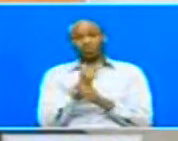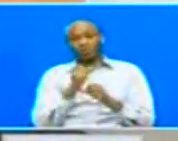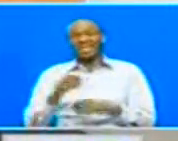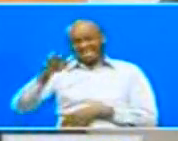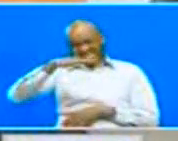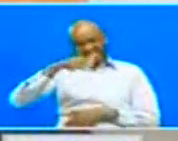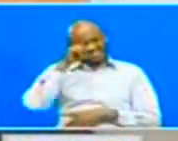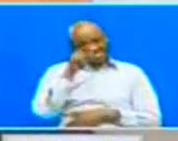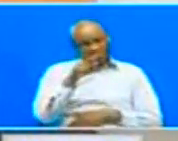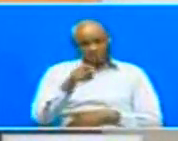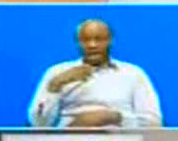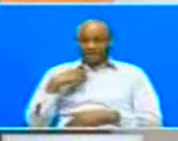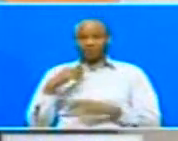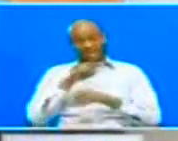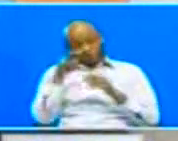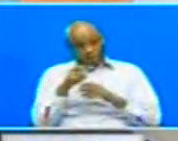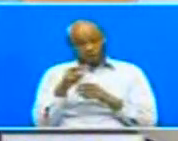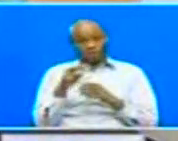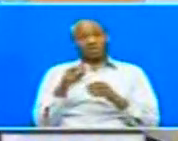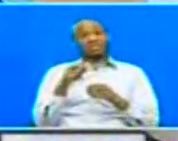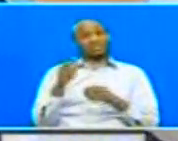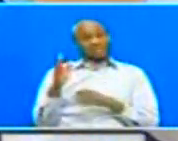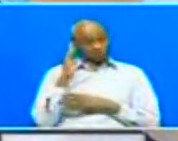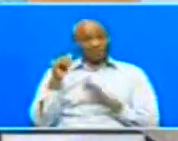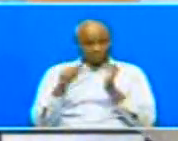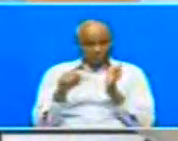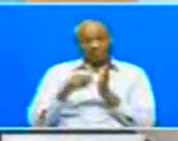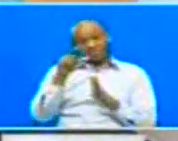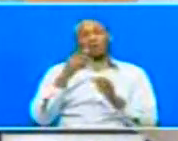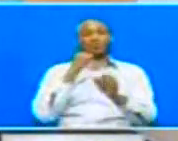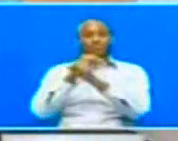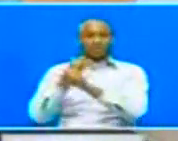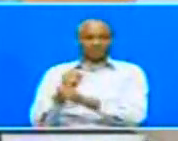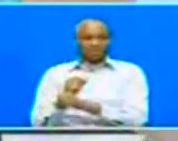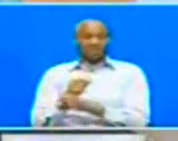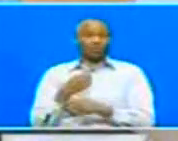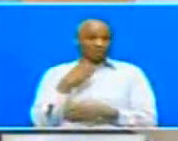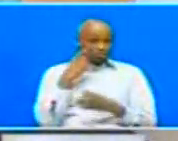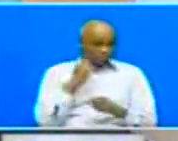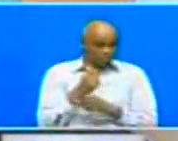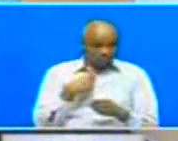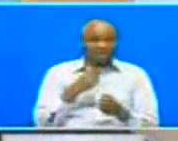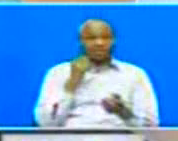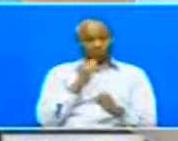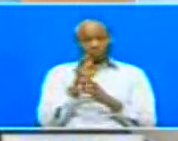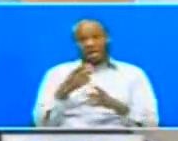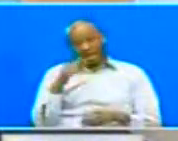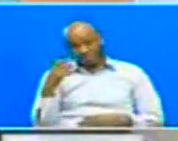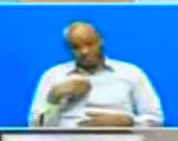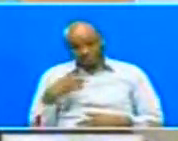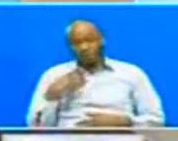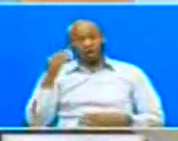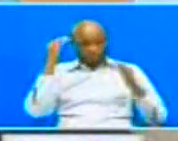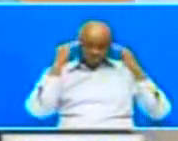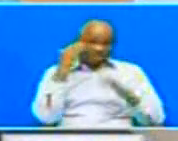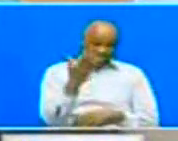the areas of leakage in national security. You saw what happened. We passed the laws. Some of them have been suppressed